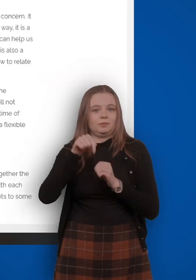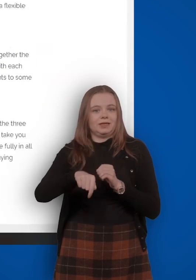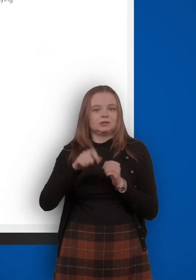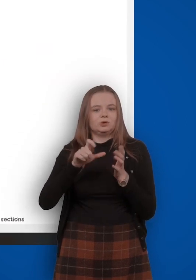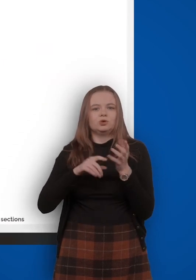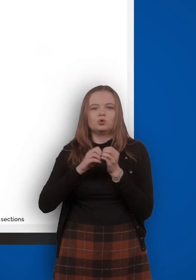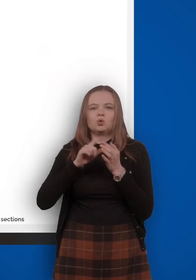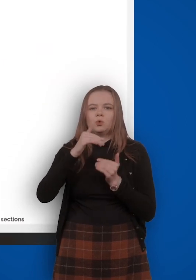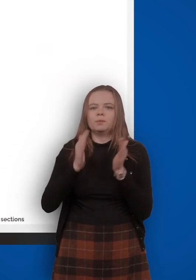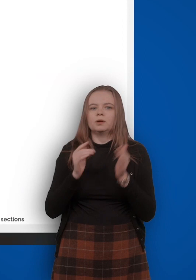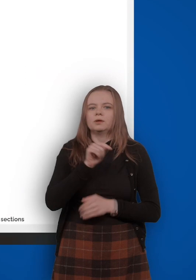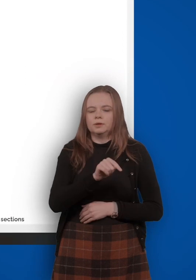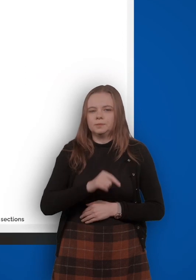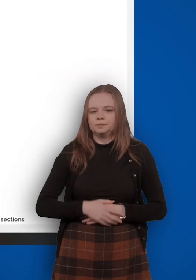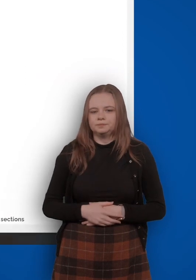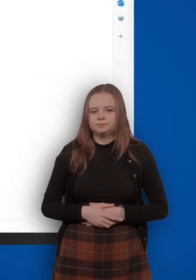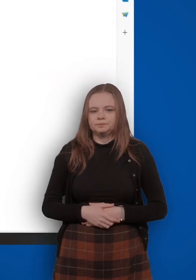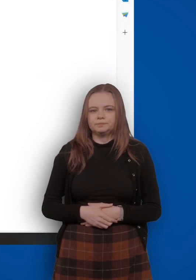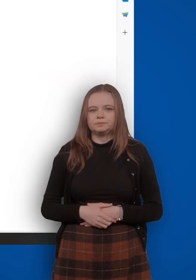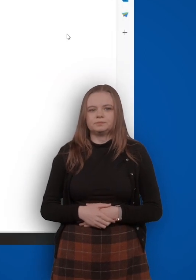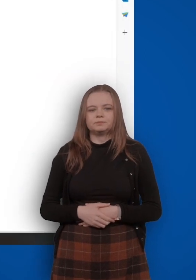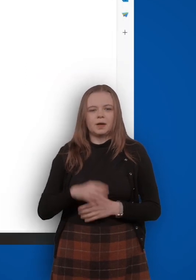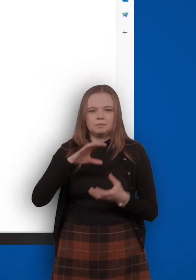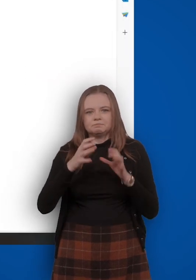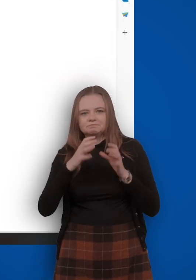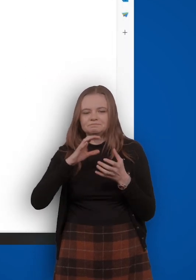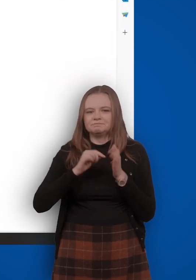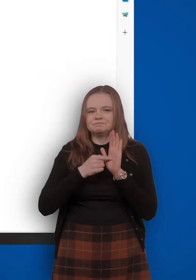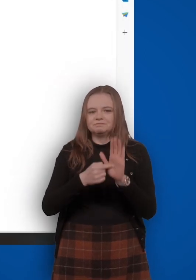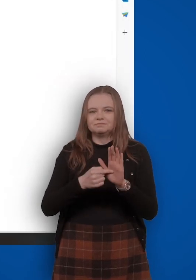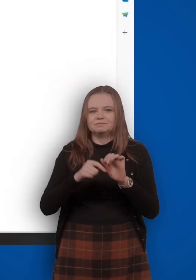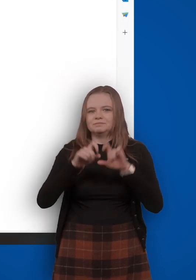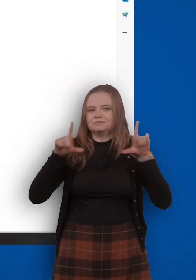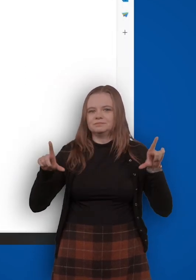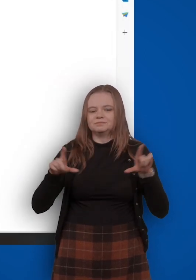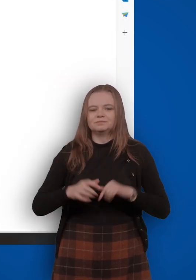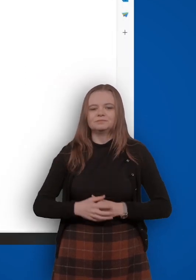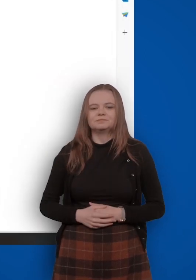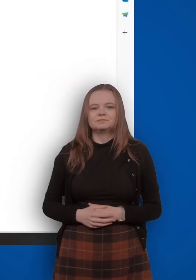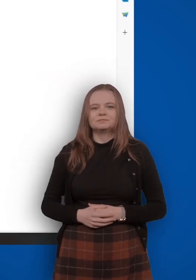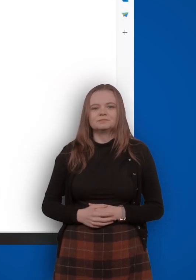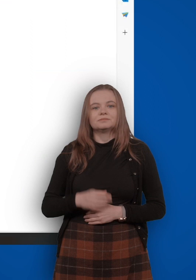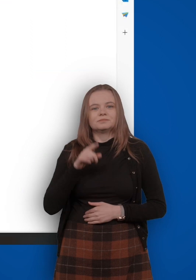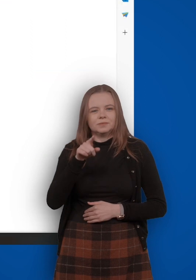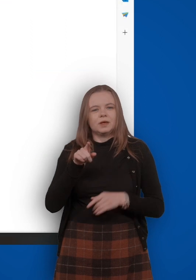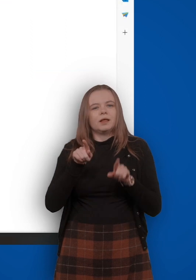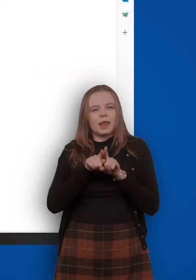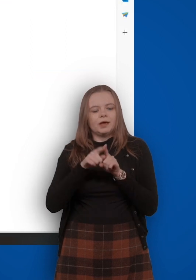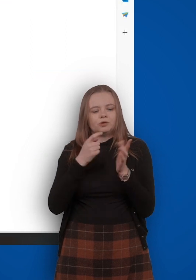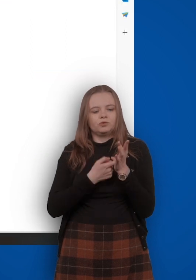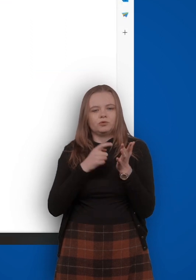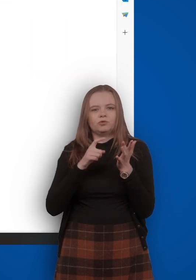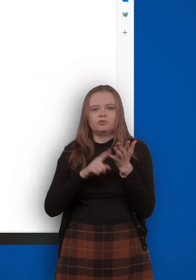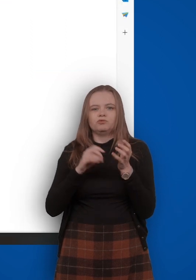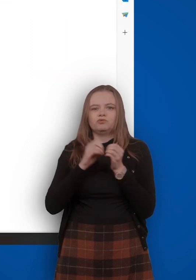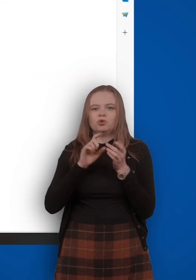cube. So the cube is, I'll just bring it up in a larger form, is this Rubik's Cube type